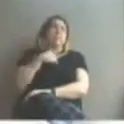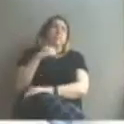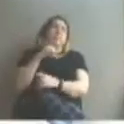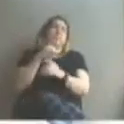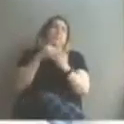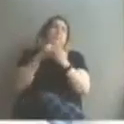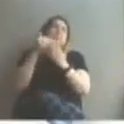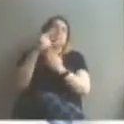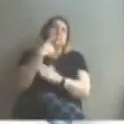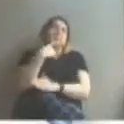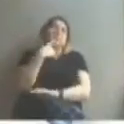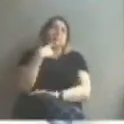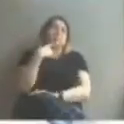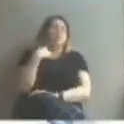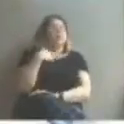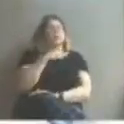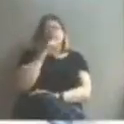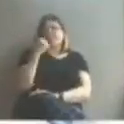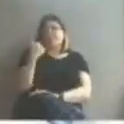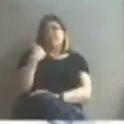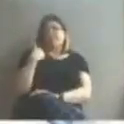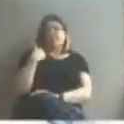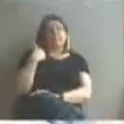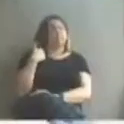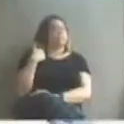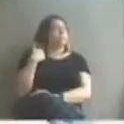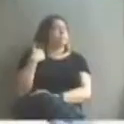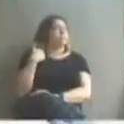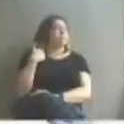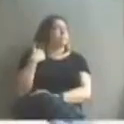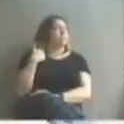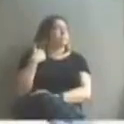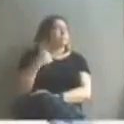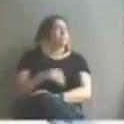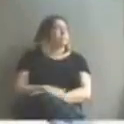say is that we do not have,